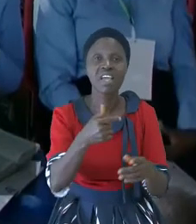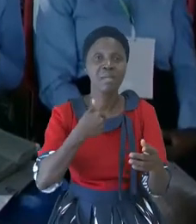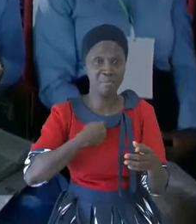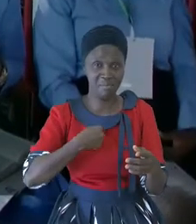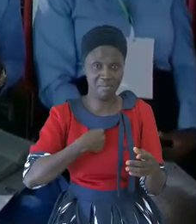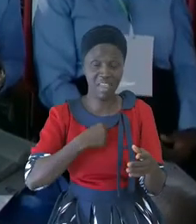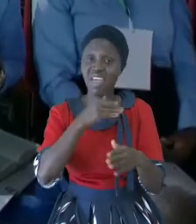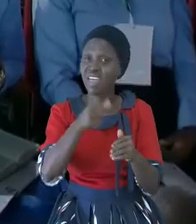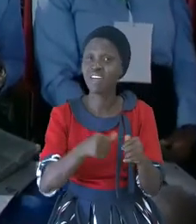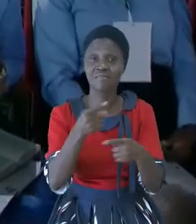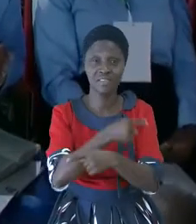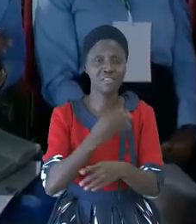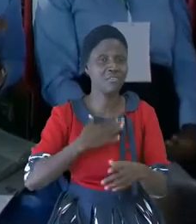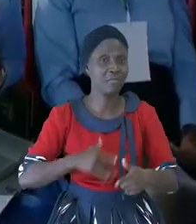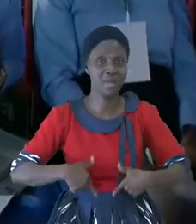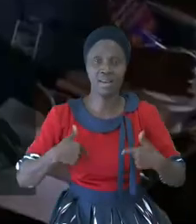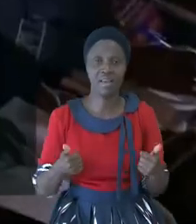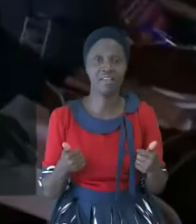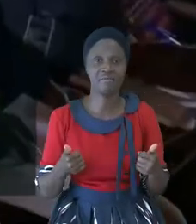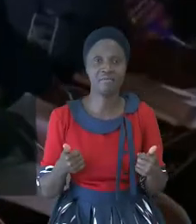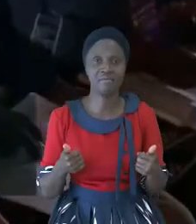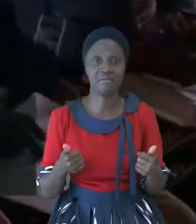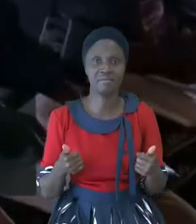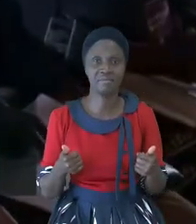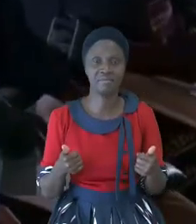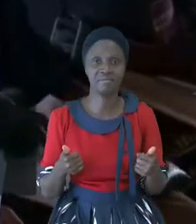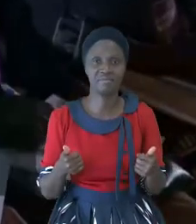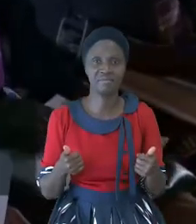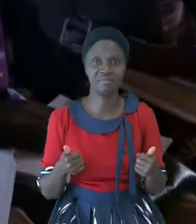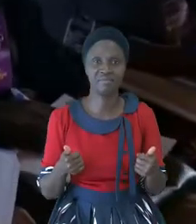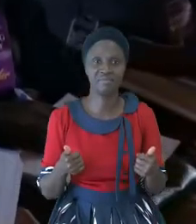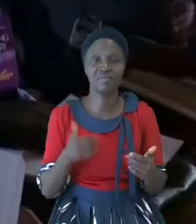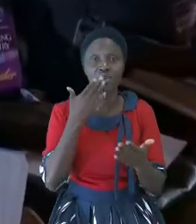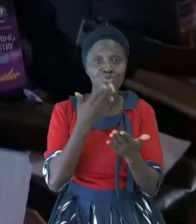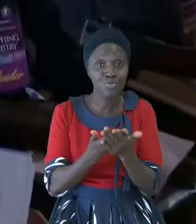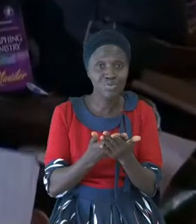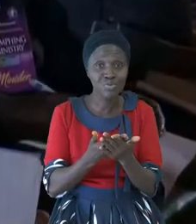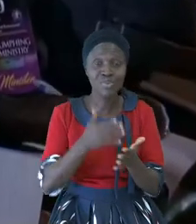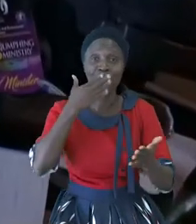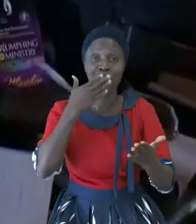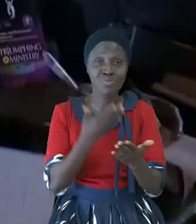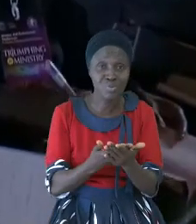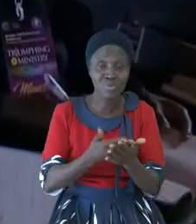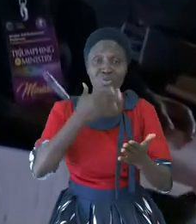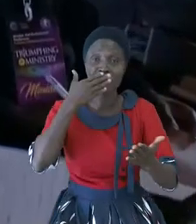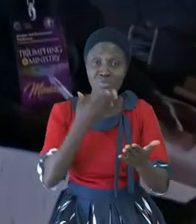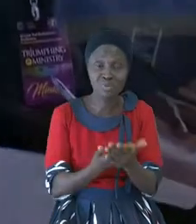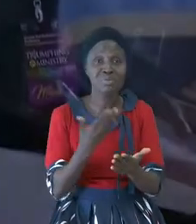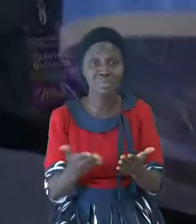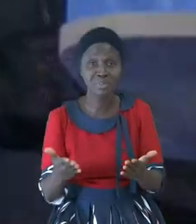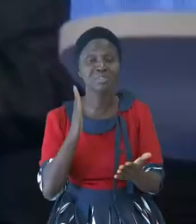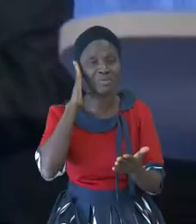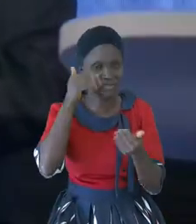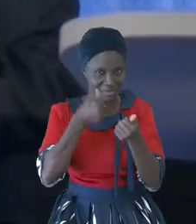the days of my life. Good, good things will follow